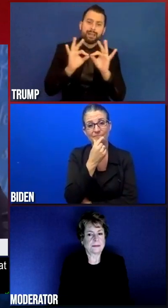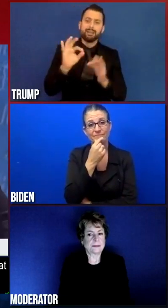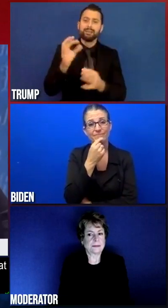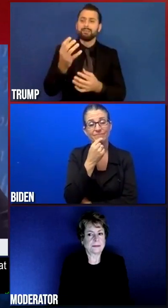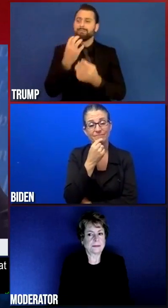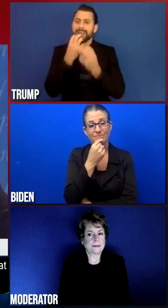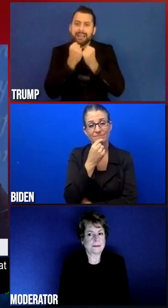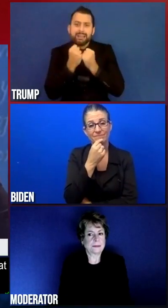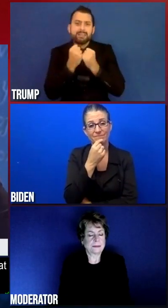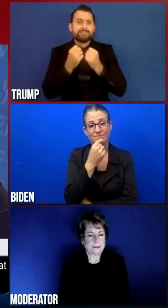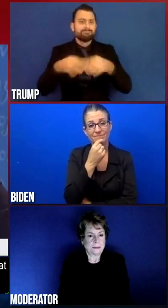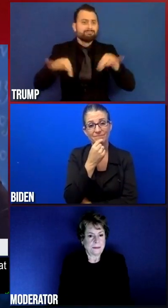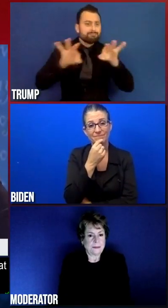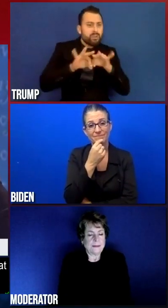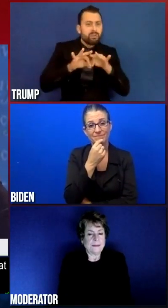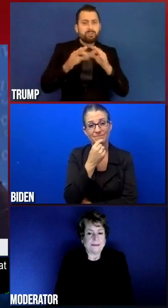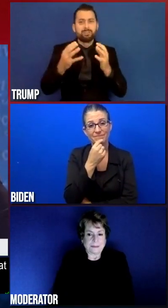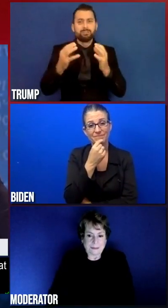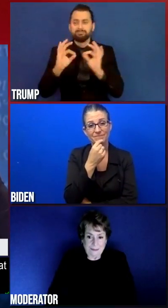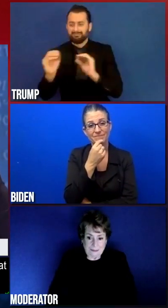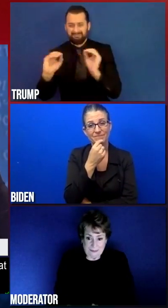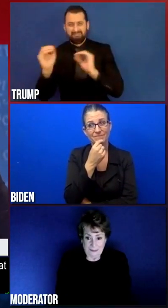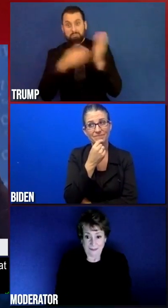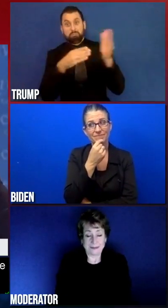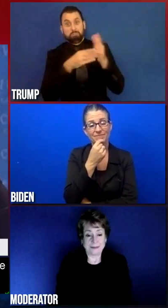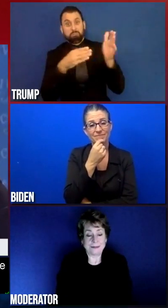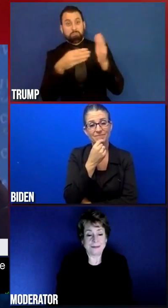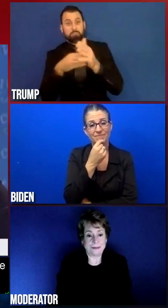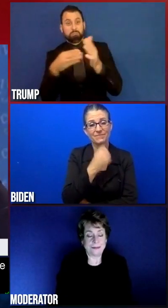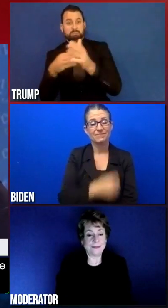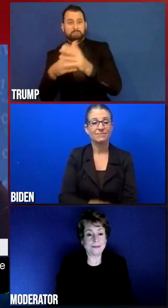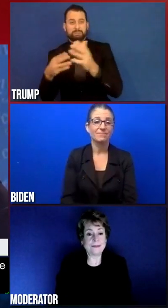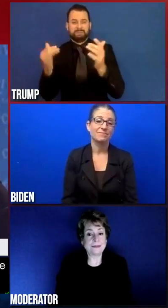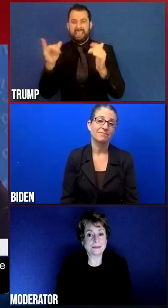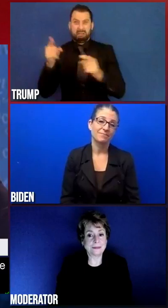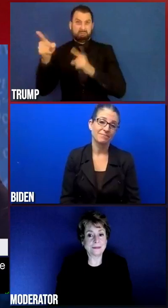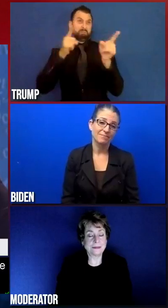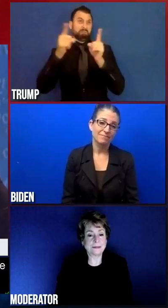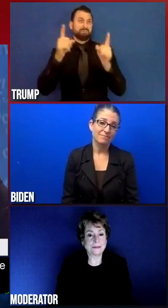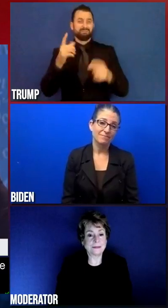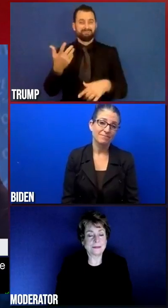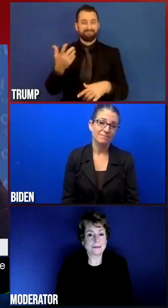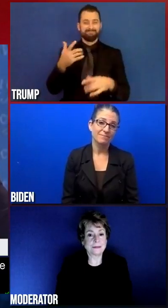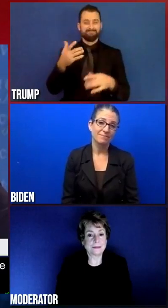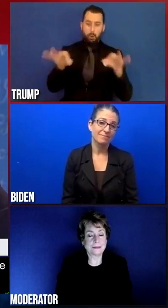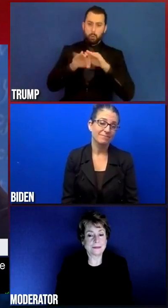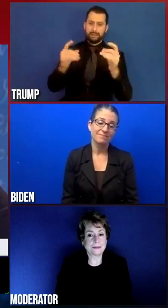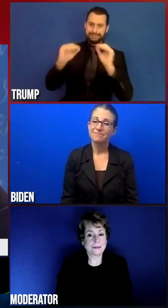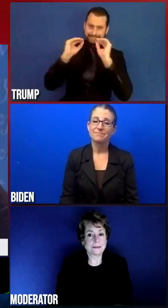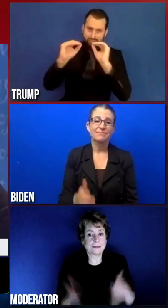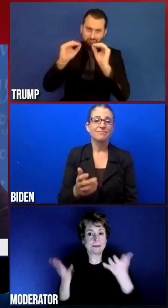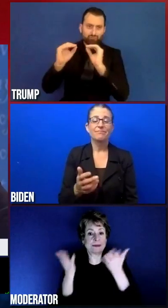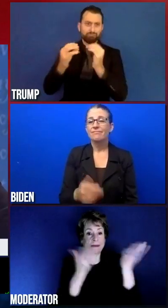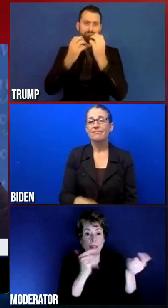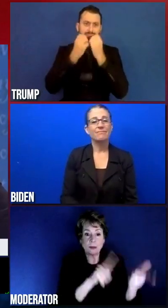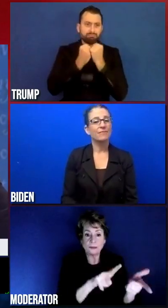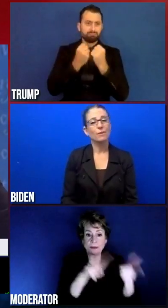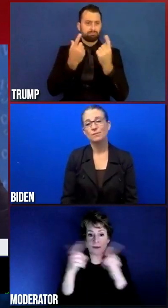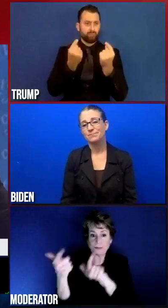place, and they were teaching people to hate our country. And I'm not going to allow that to happen. Vice President Biden? Nobody's doing that. He's